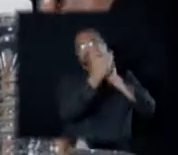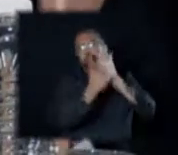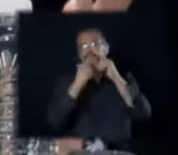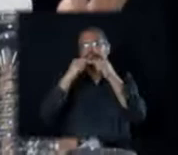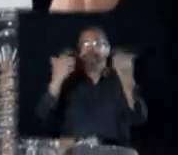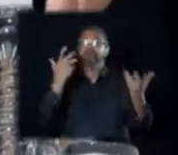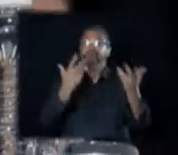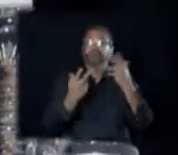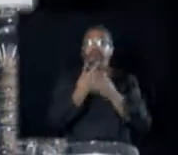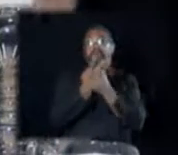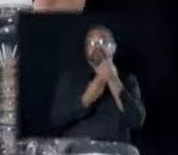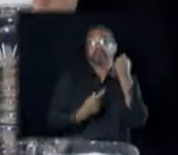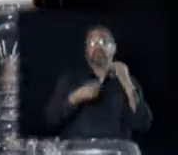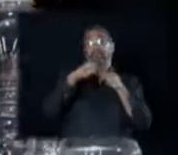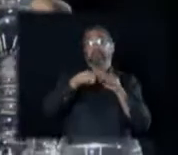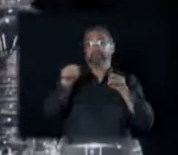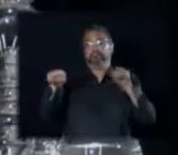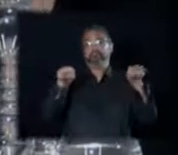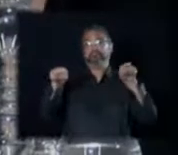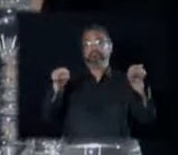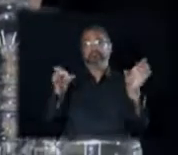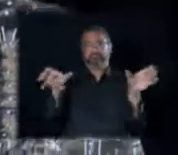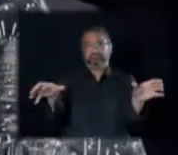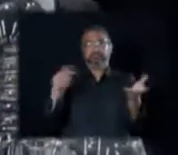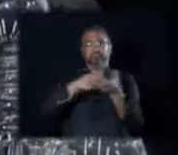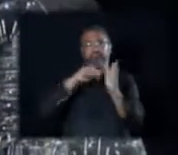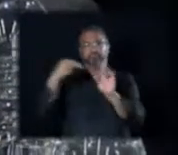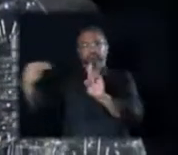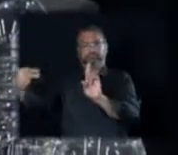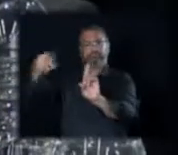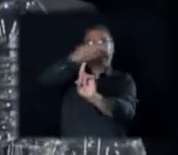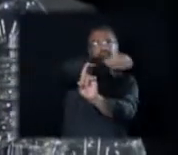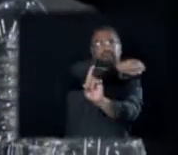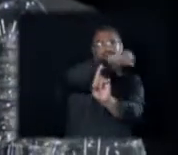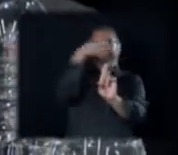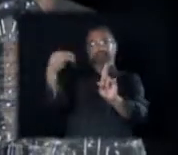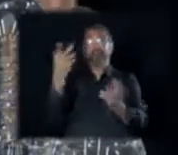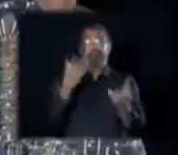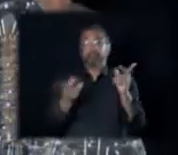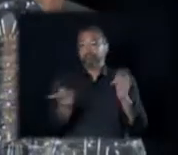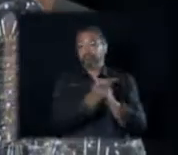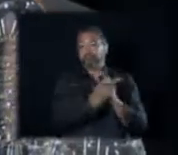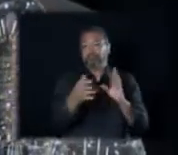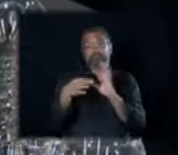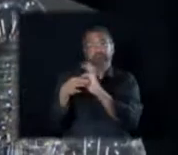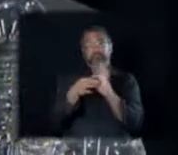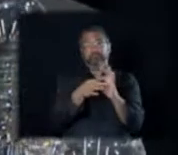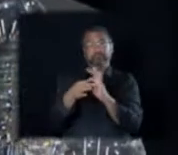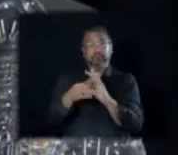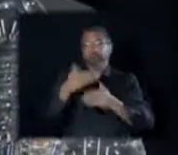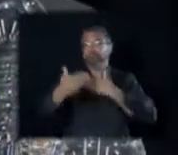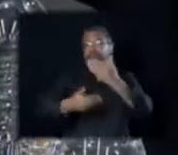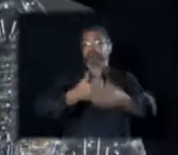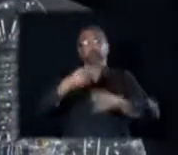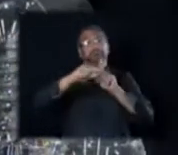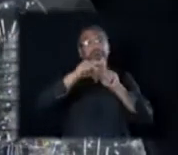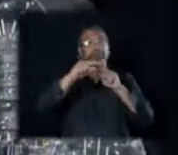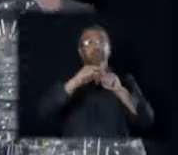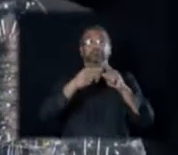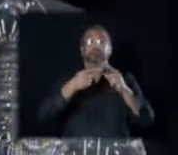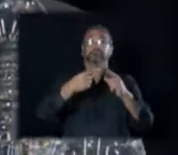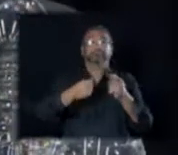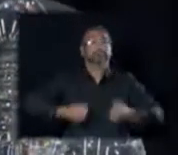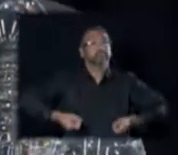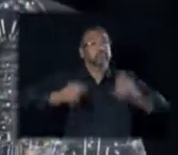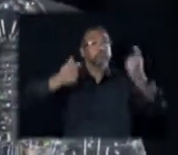need to do? So there might be a need in the end for both firms, because they will have a different focus, but they need to